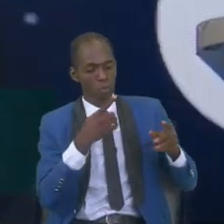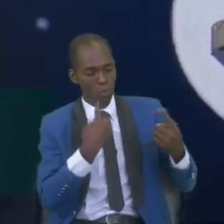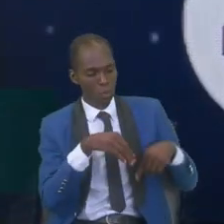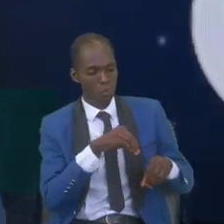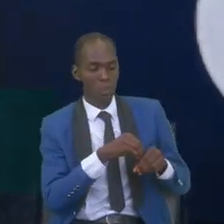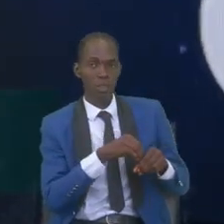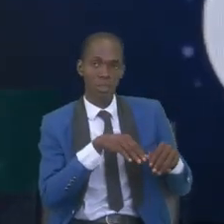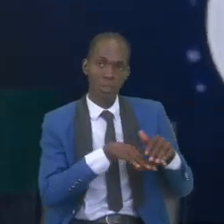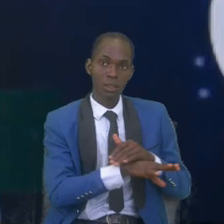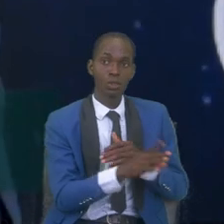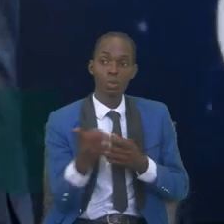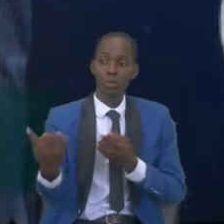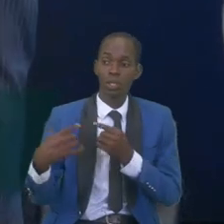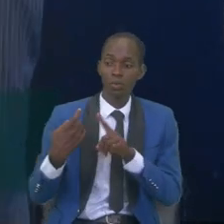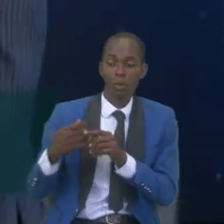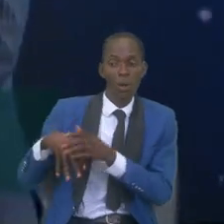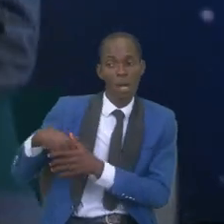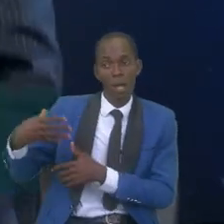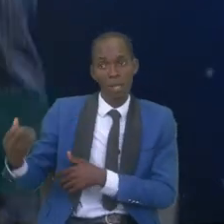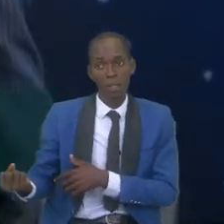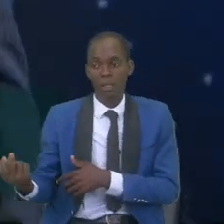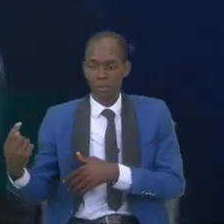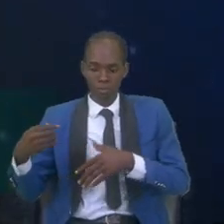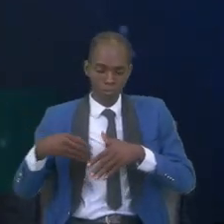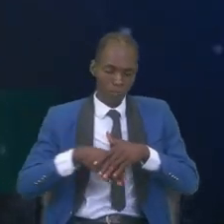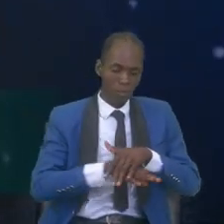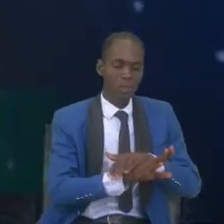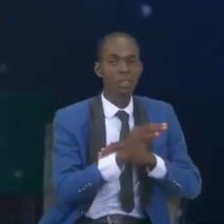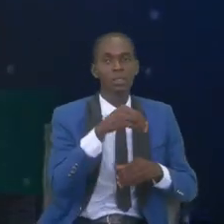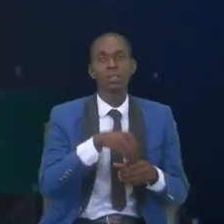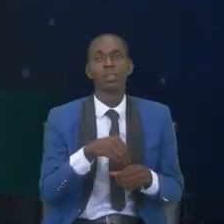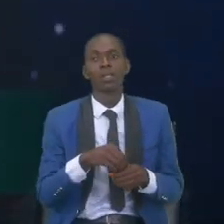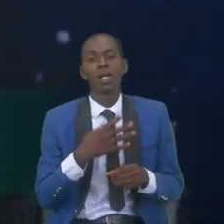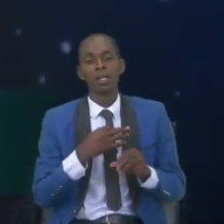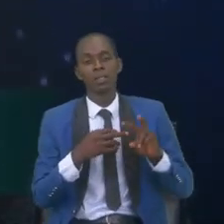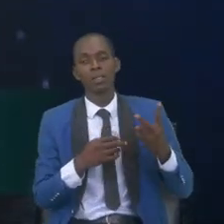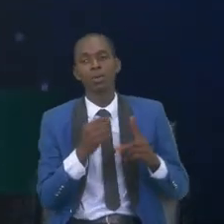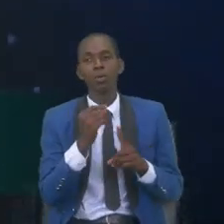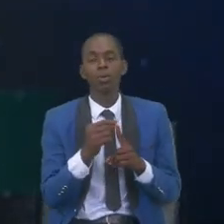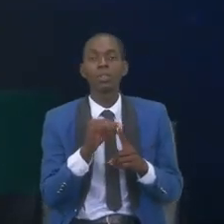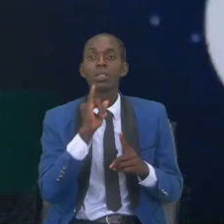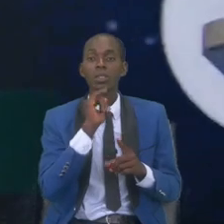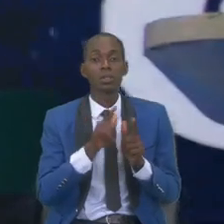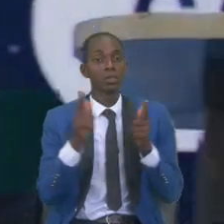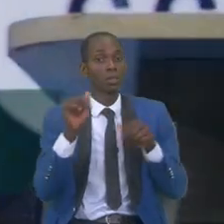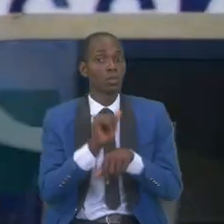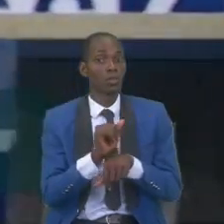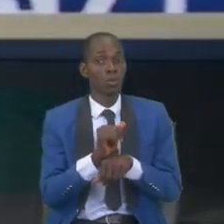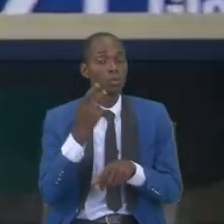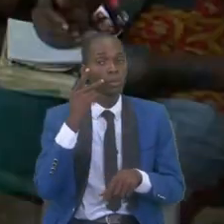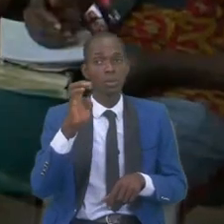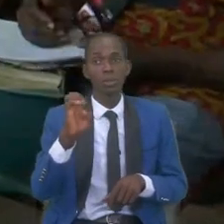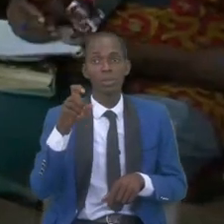come from outside, you are now inside. Then the second one, exploits, actually exploits.